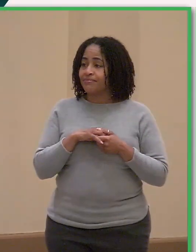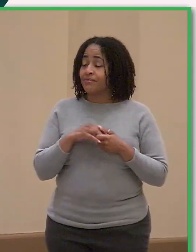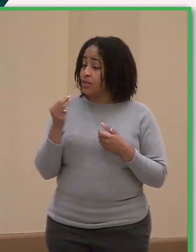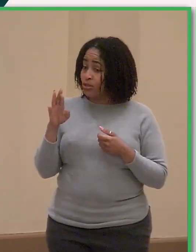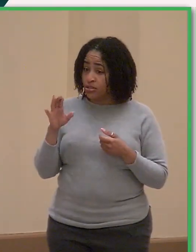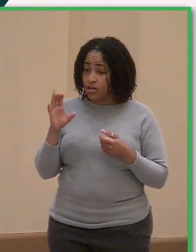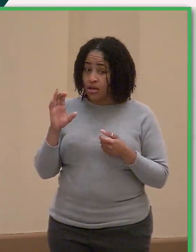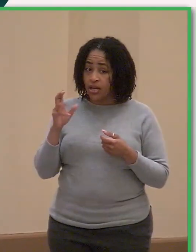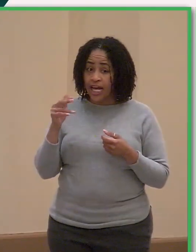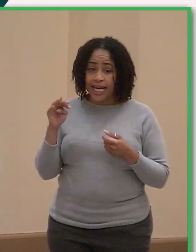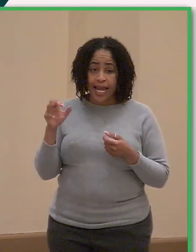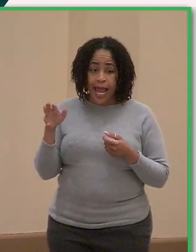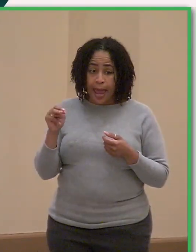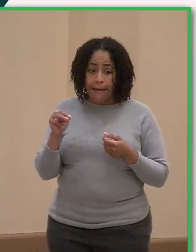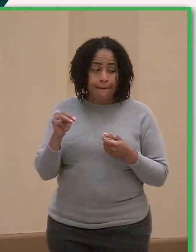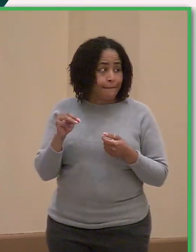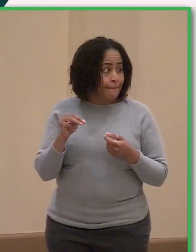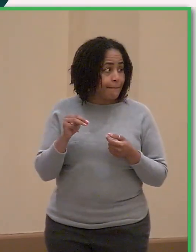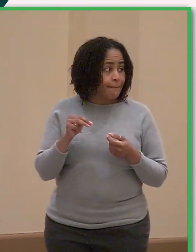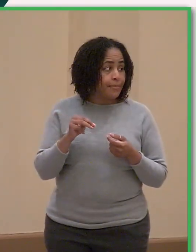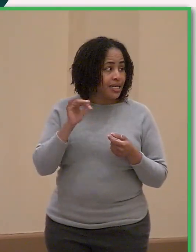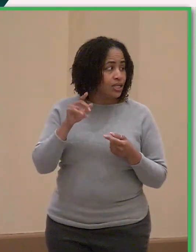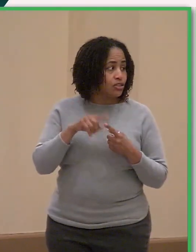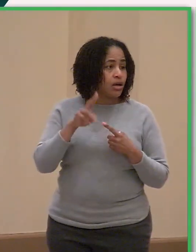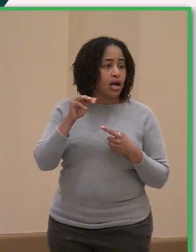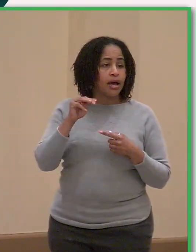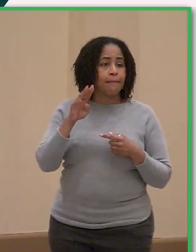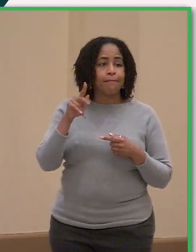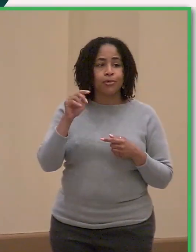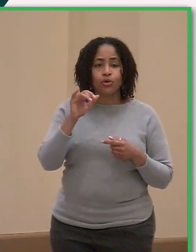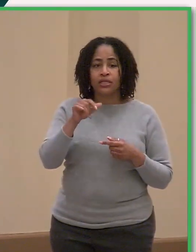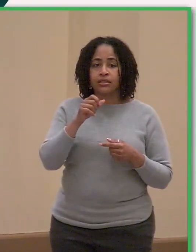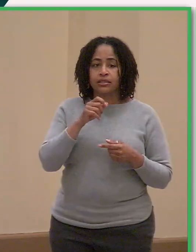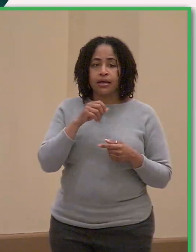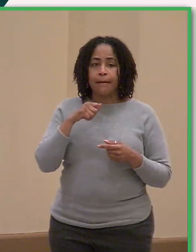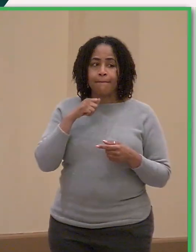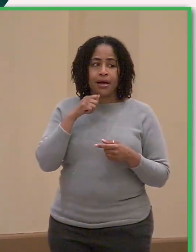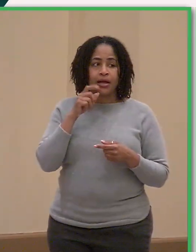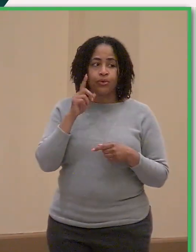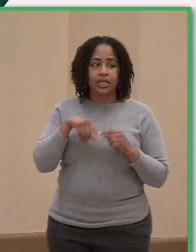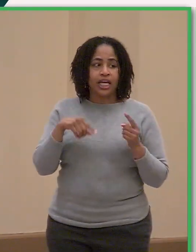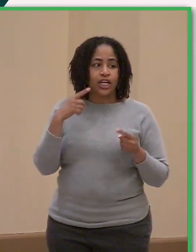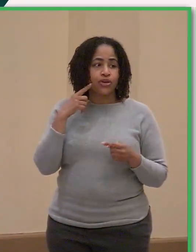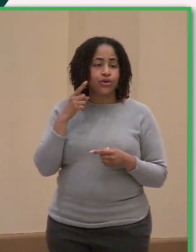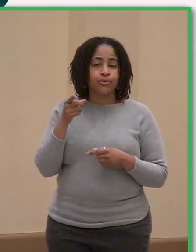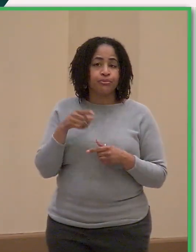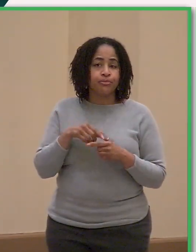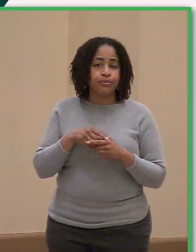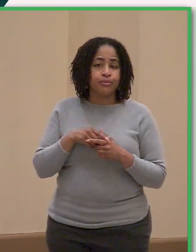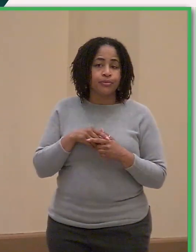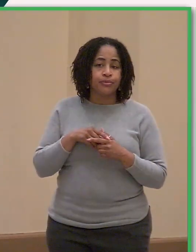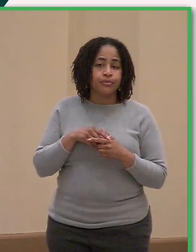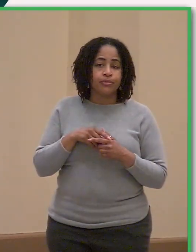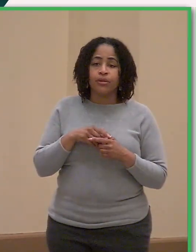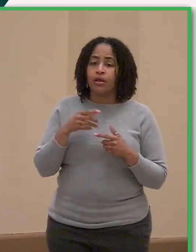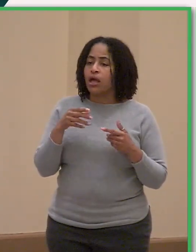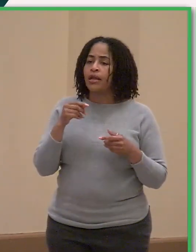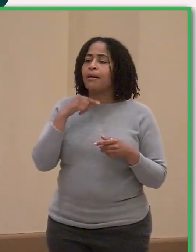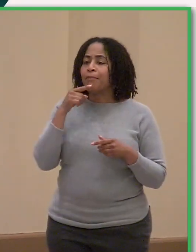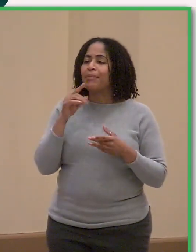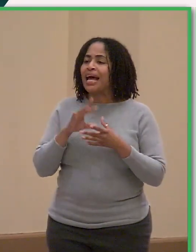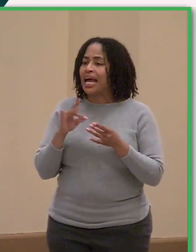Mr. Cunningham just has to unmute his microphone. He could do so by pressing *6 on the phone. All right, and our public comment also